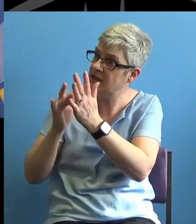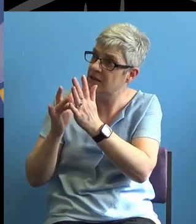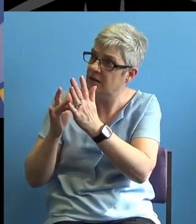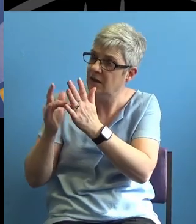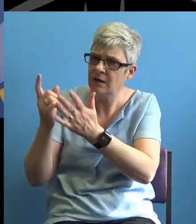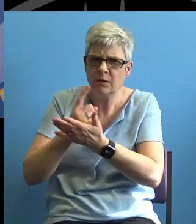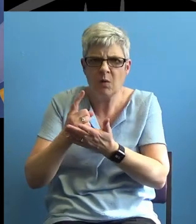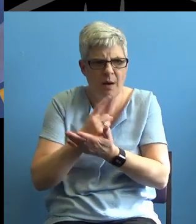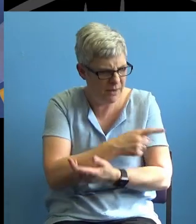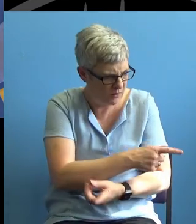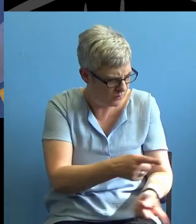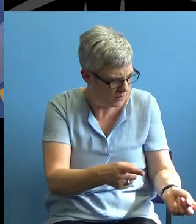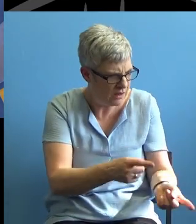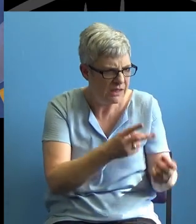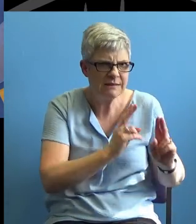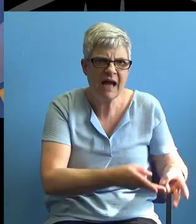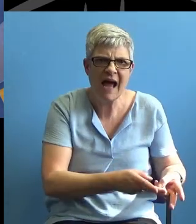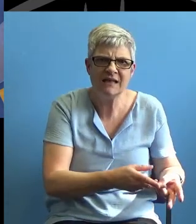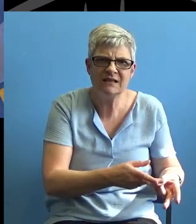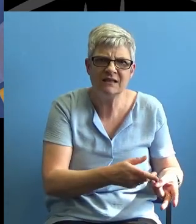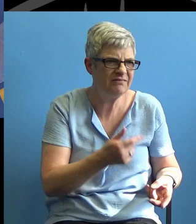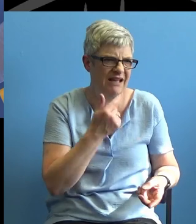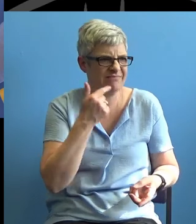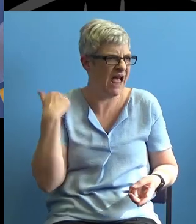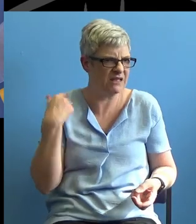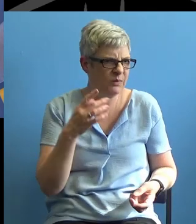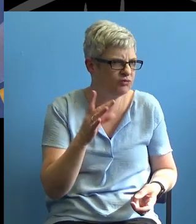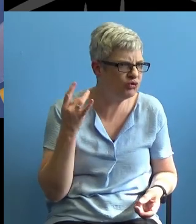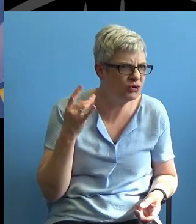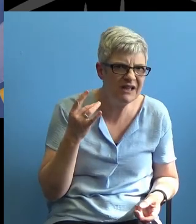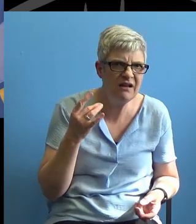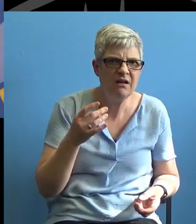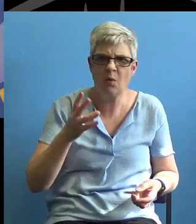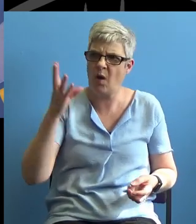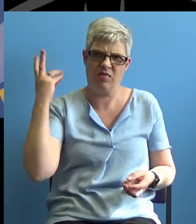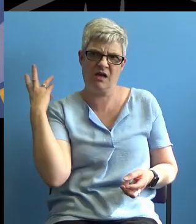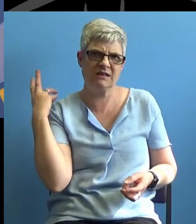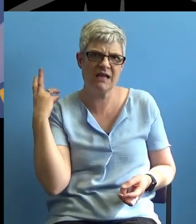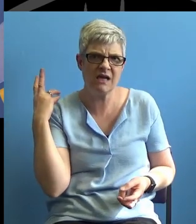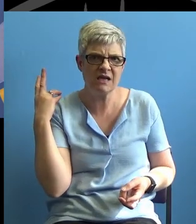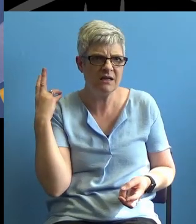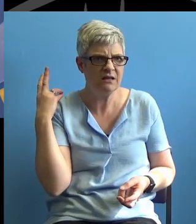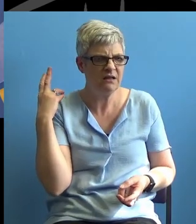But what about the guys that died last Tuesday or the Thursday before that? Or